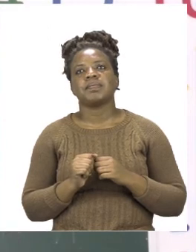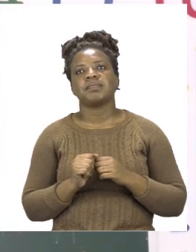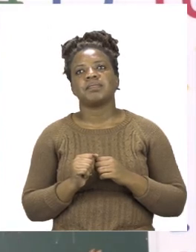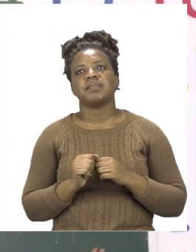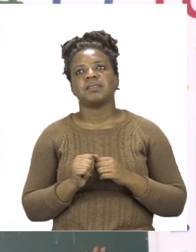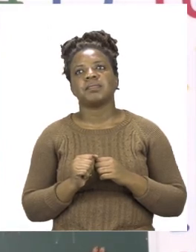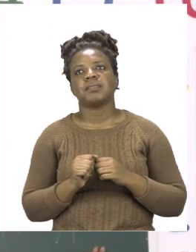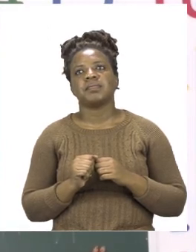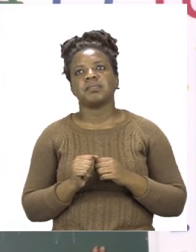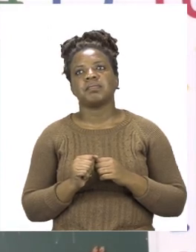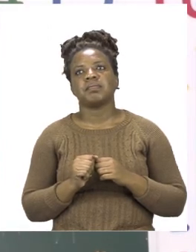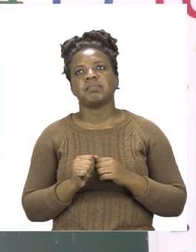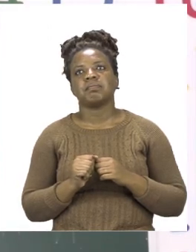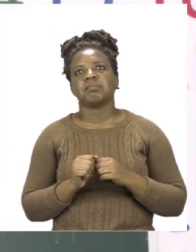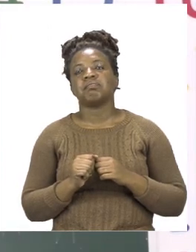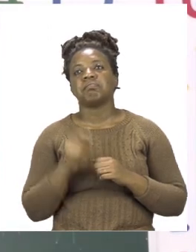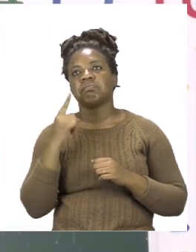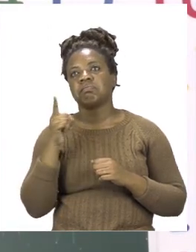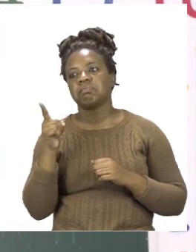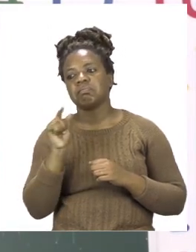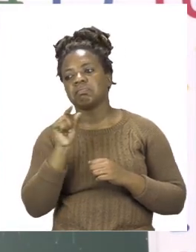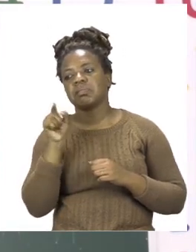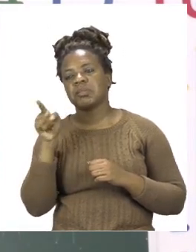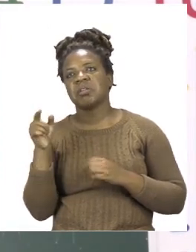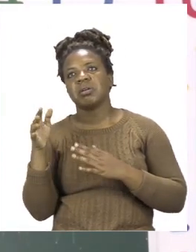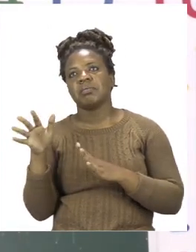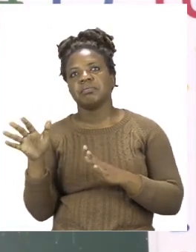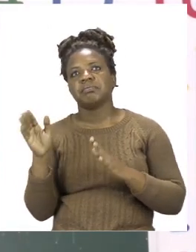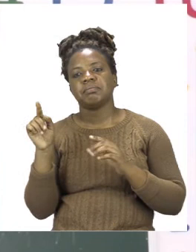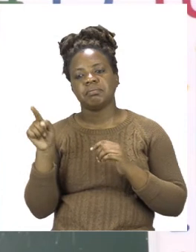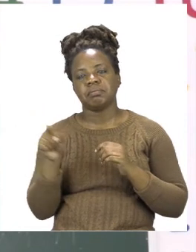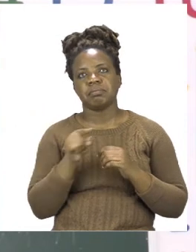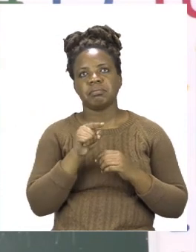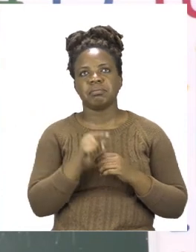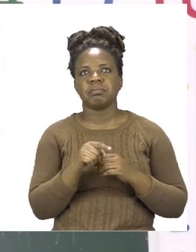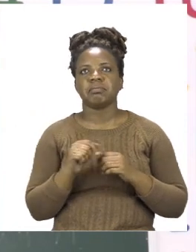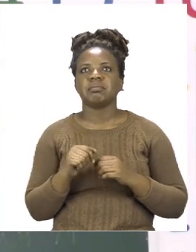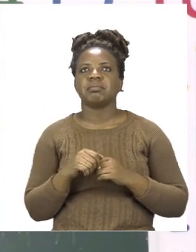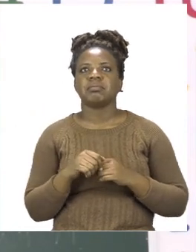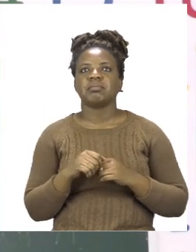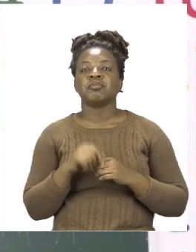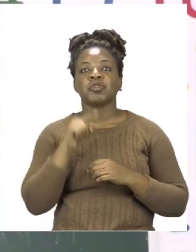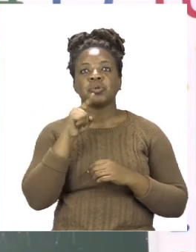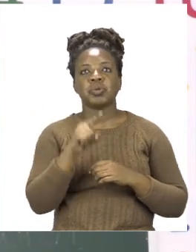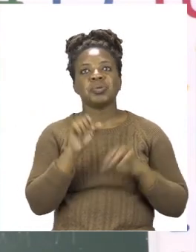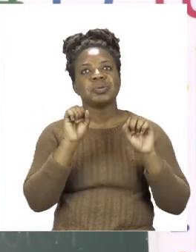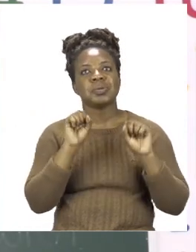and because there's no more space on the board, I go and start another line here.